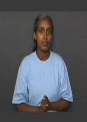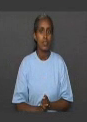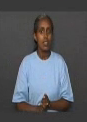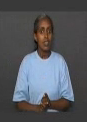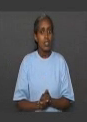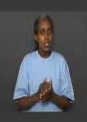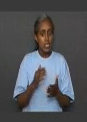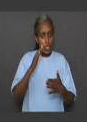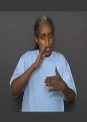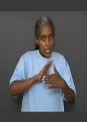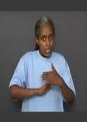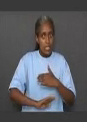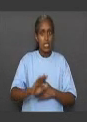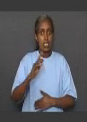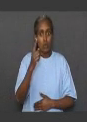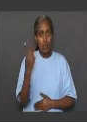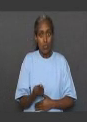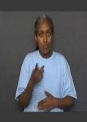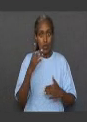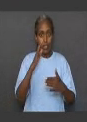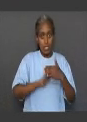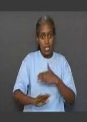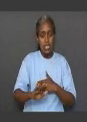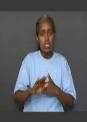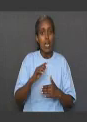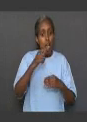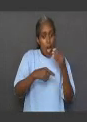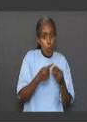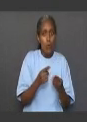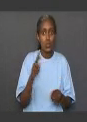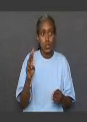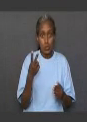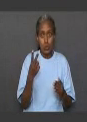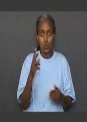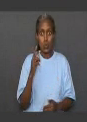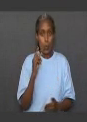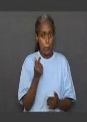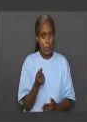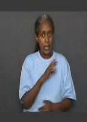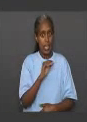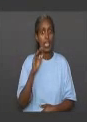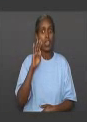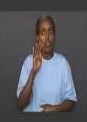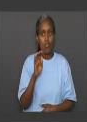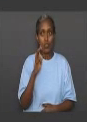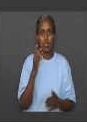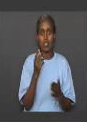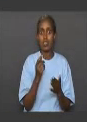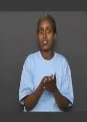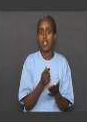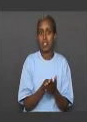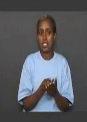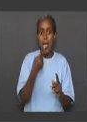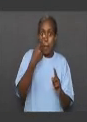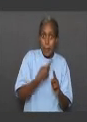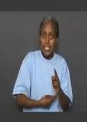Quarterly interest yields about 2 bir and 44 cents. Monthly